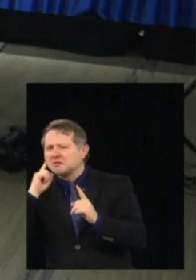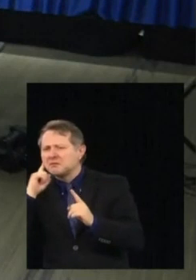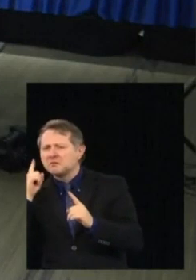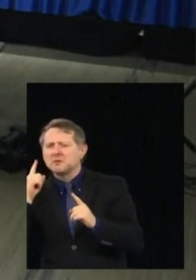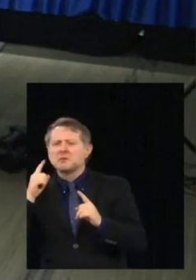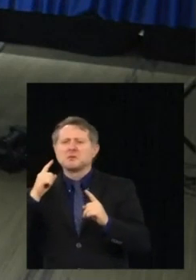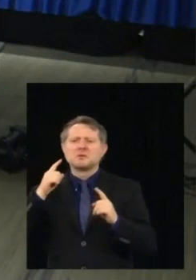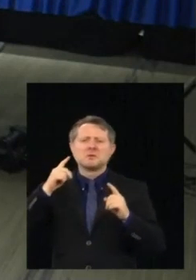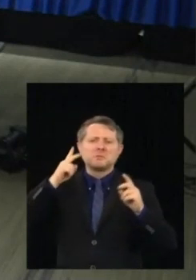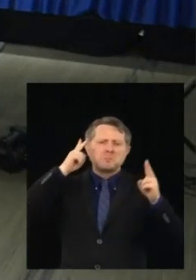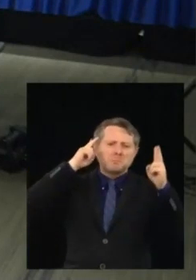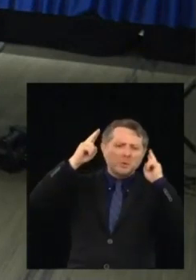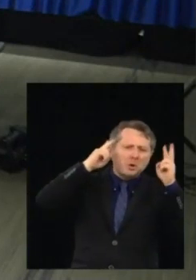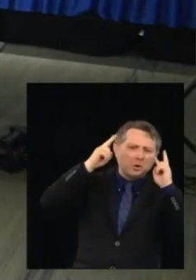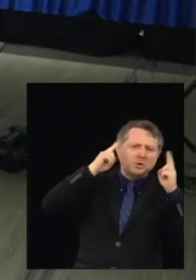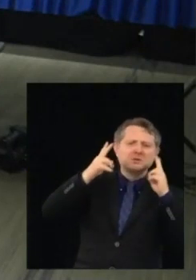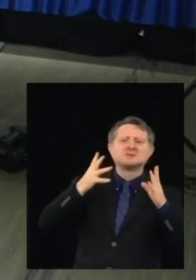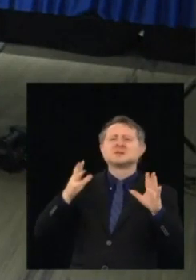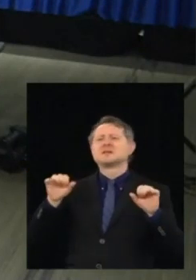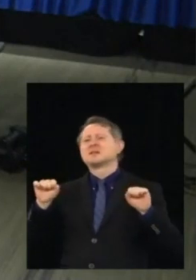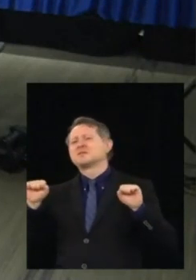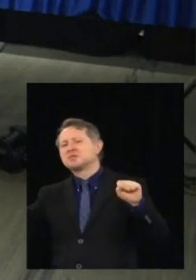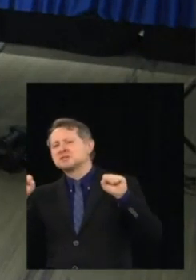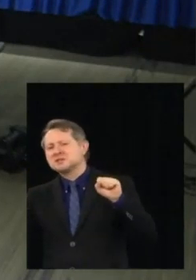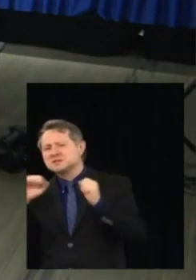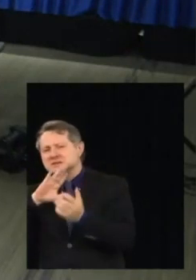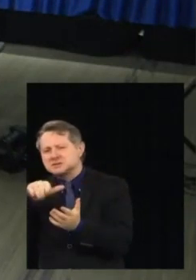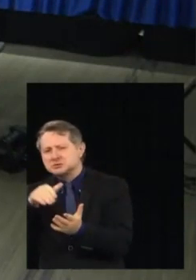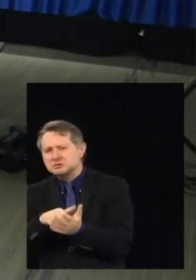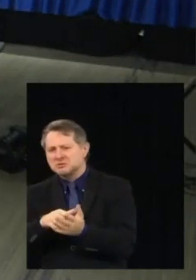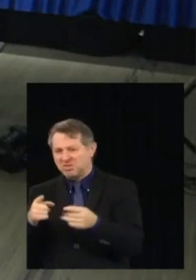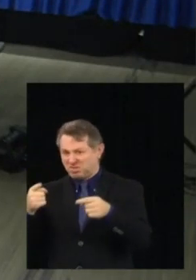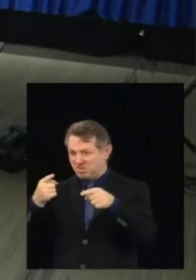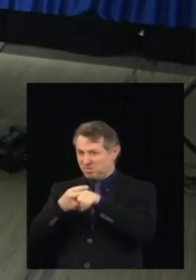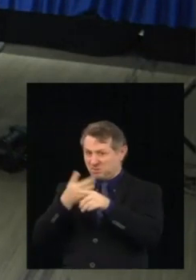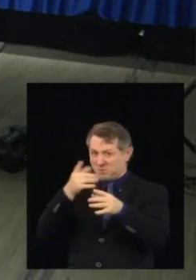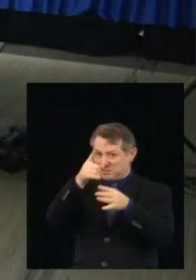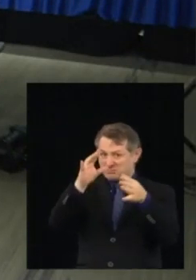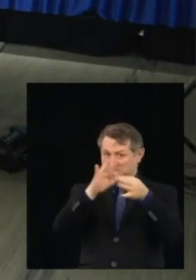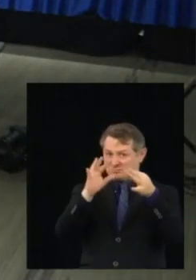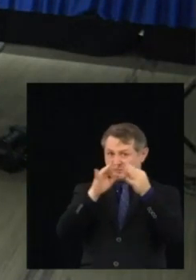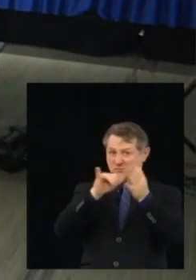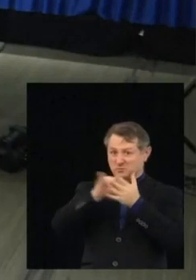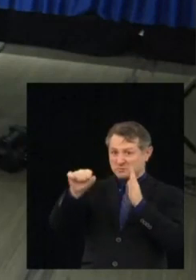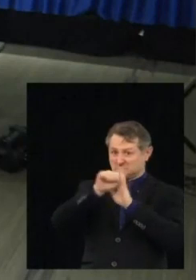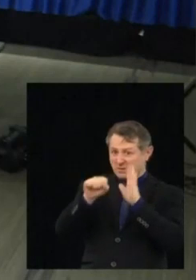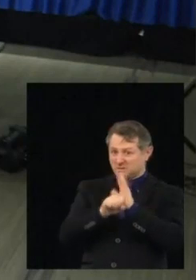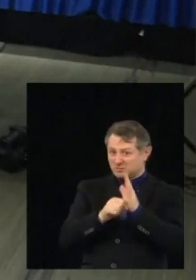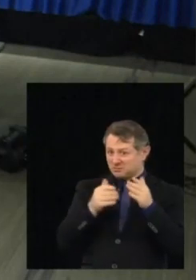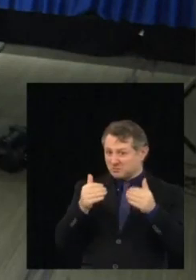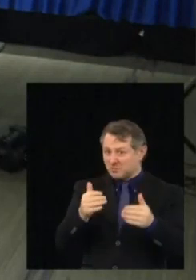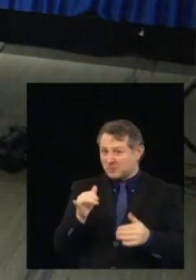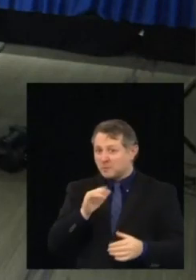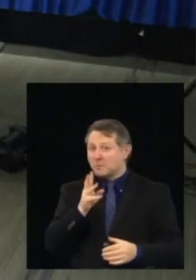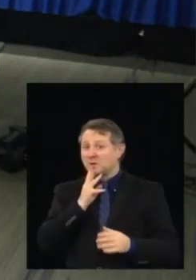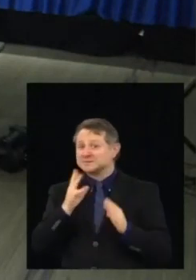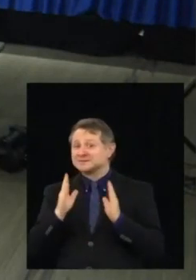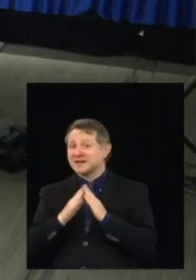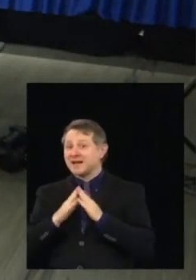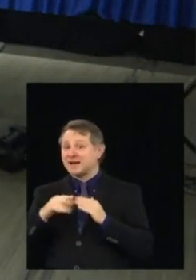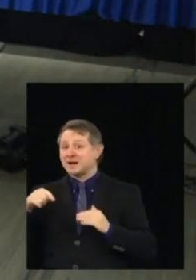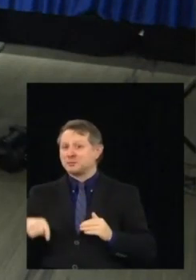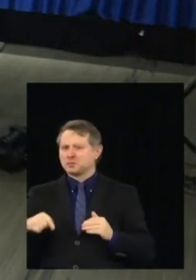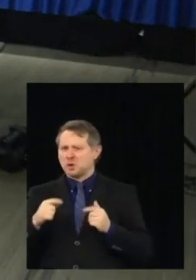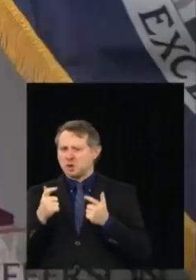Does that undermine or conflict with what the state is trying to do when you have this large population here in Watertown moving a little more quickly than